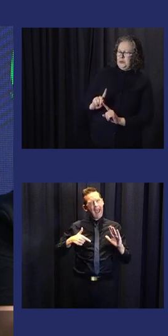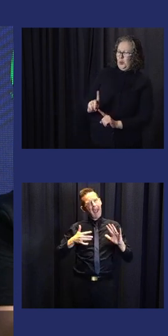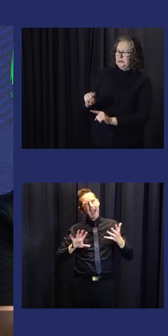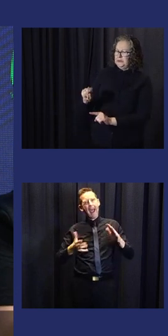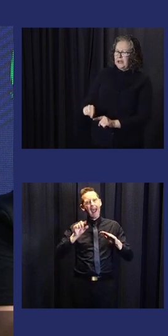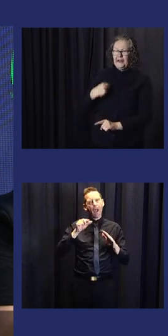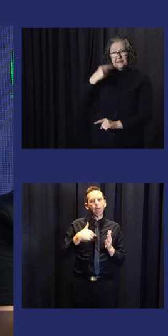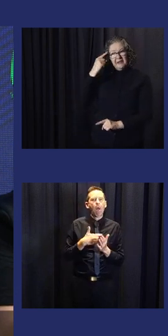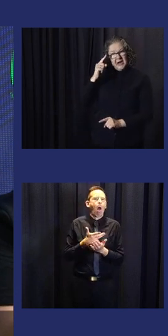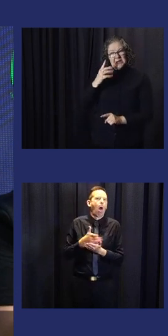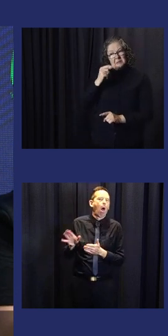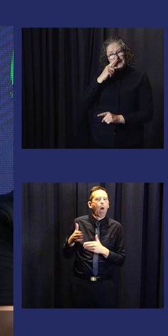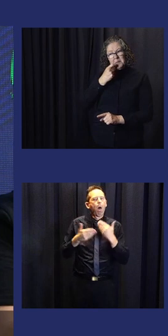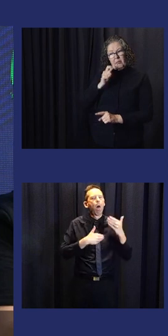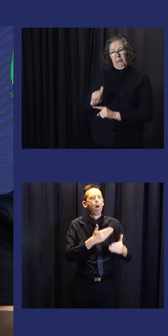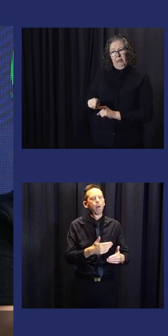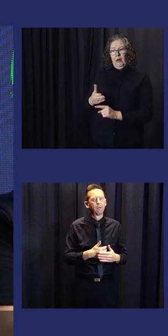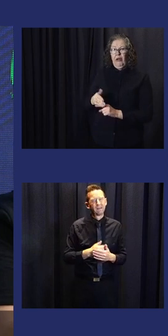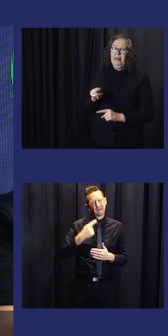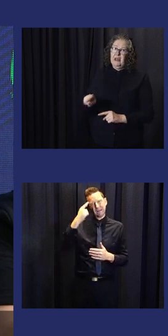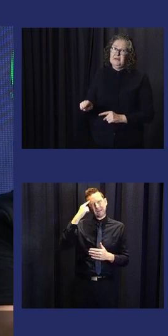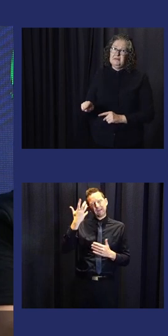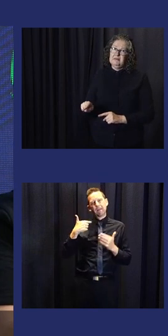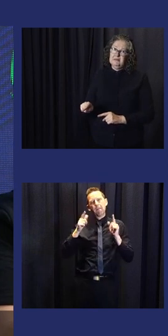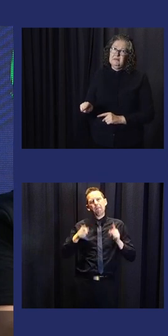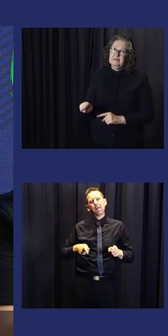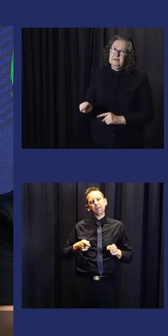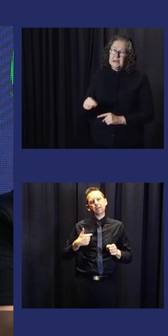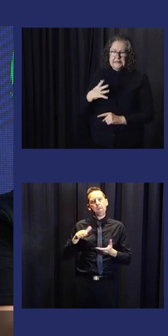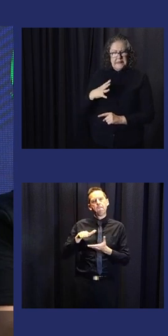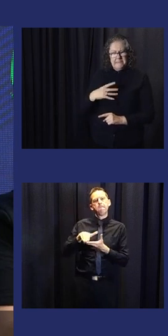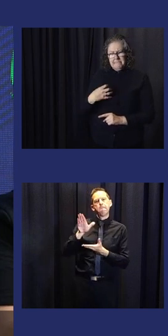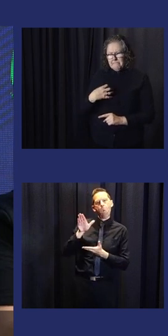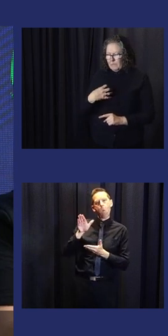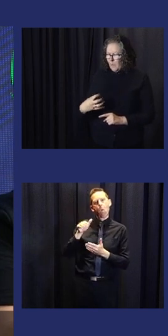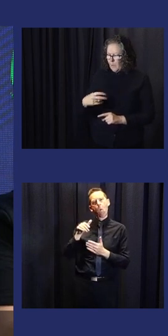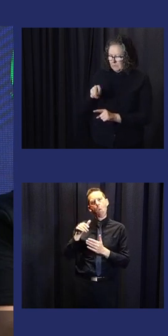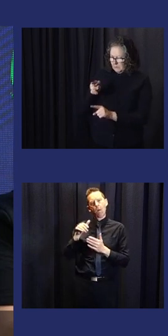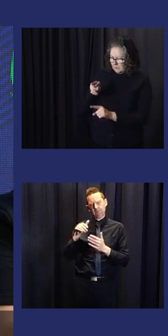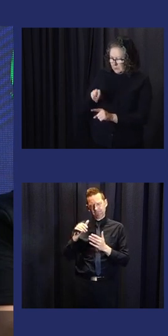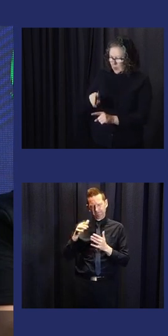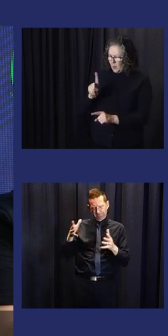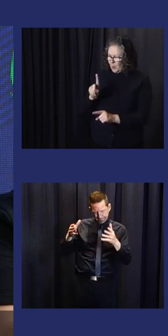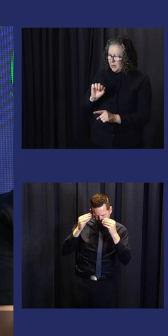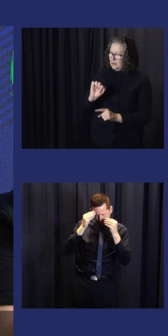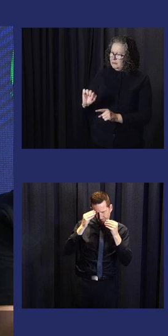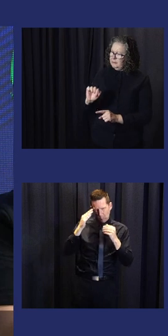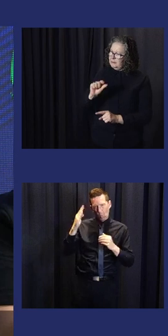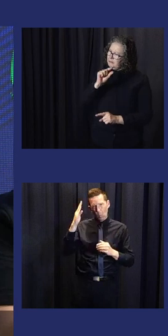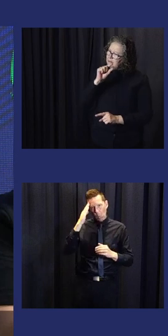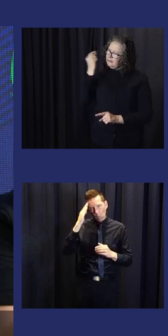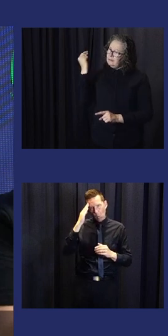the most. So I think that we need to put a greater emphasis on better understanding and better